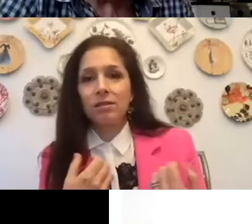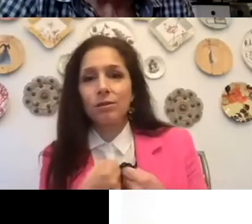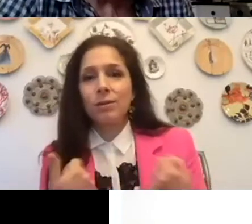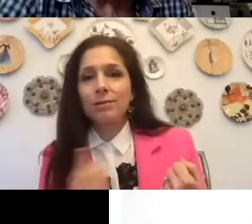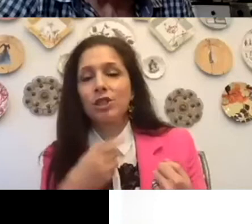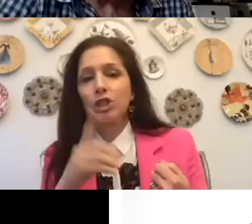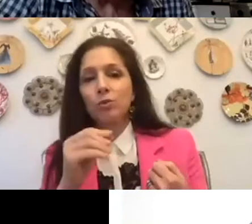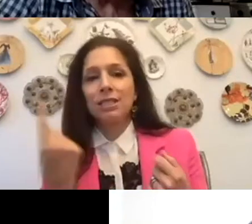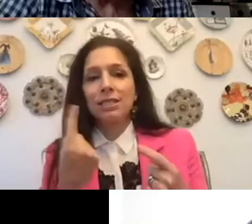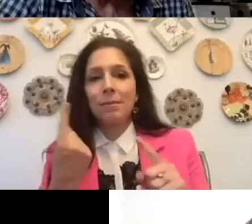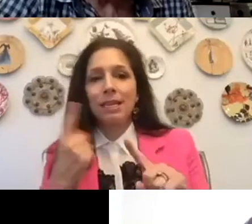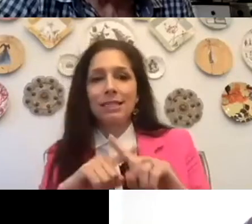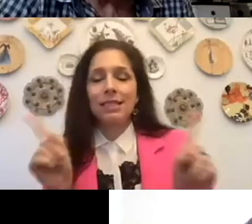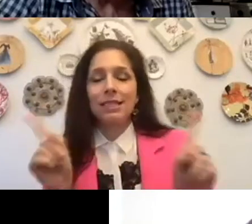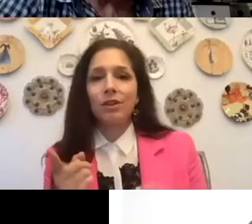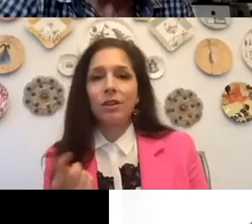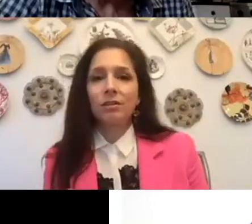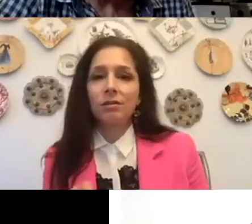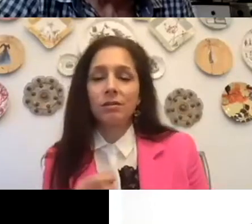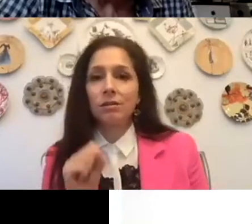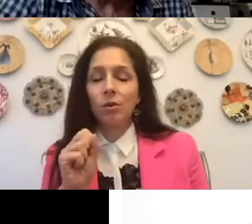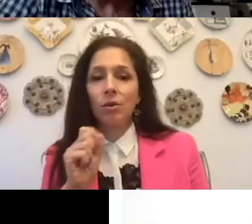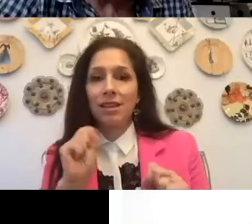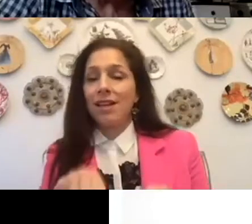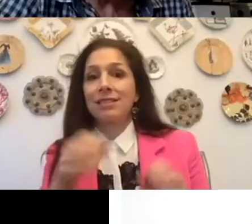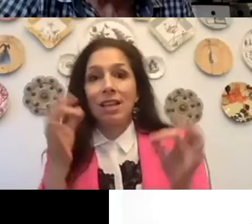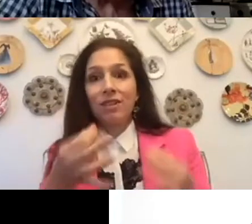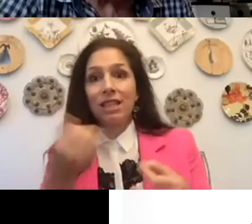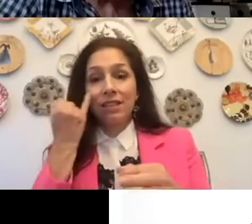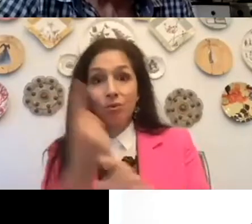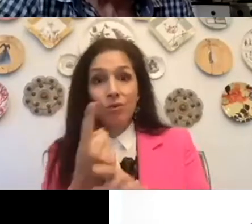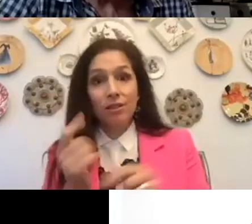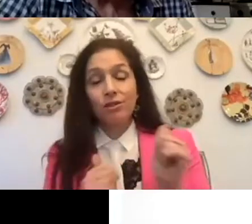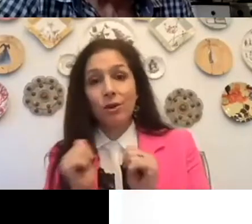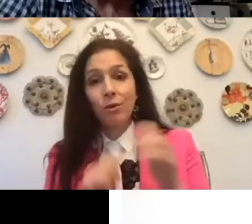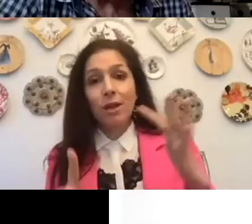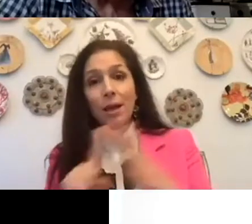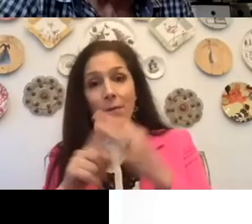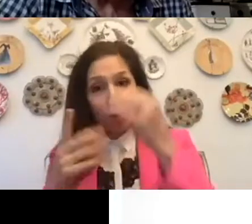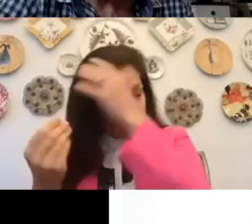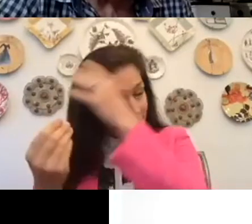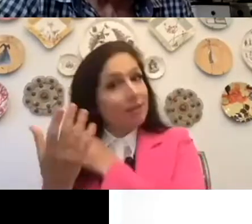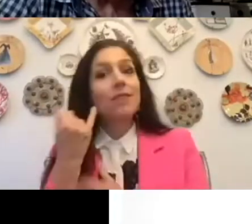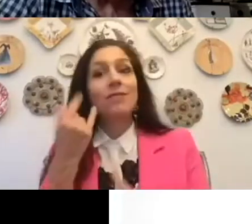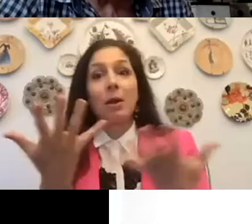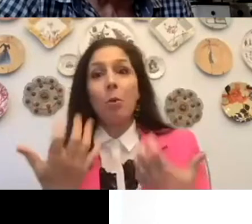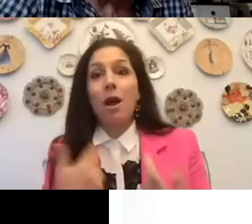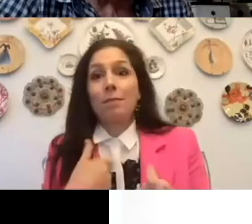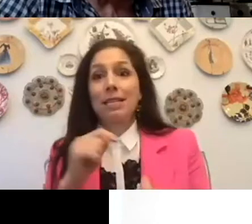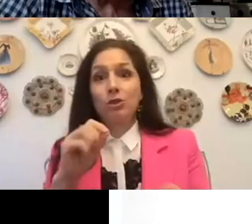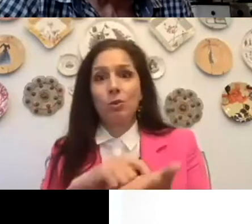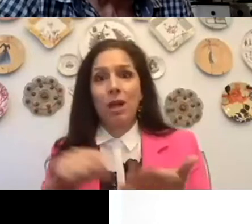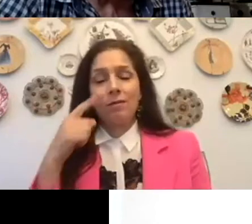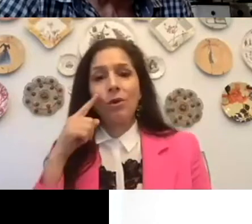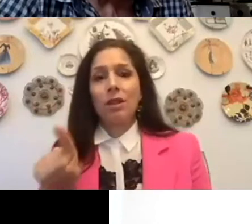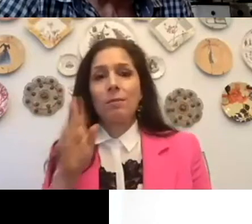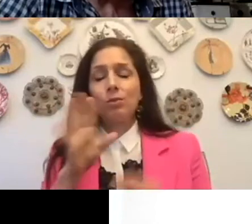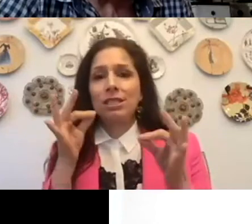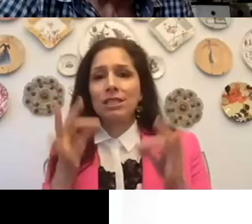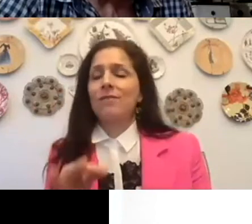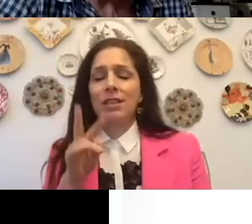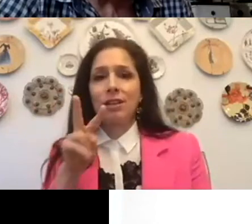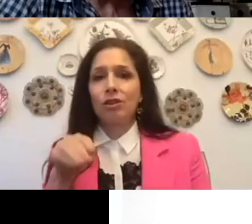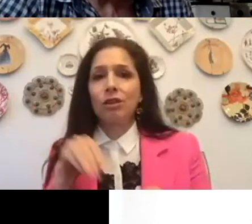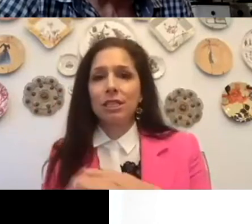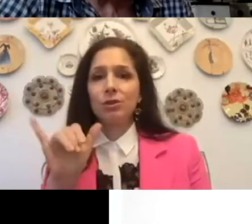myself to do something different. So definitely, like if it's the right show, if the right show came along and they wanted me to be